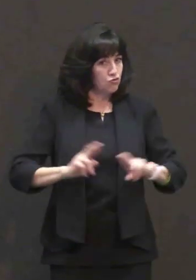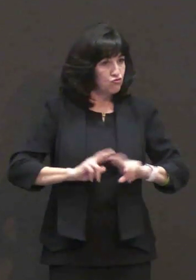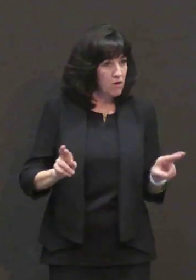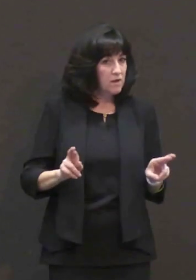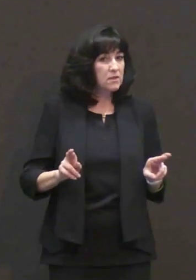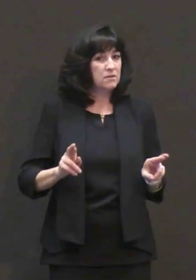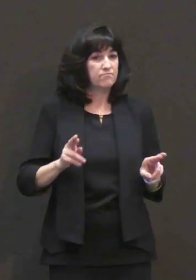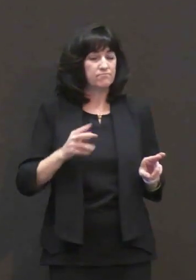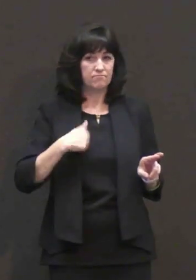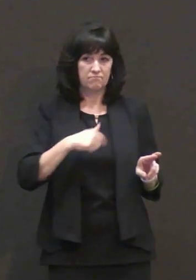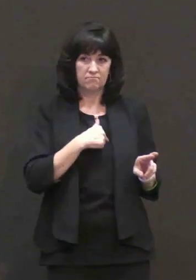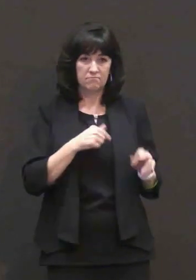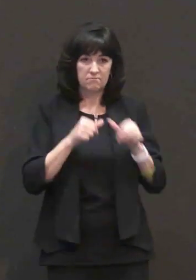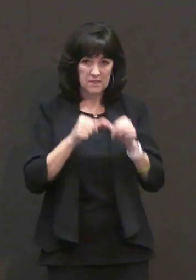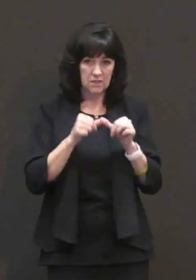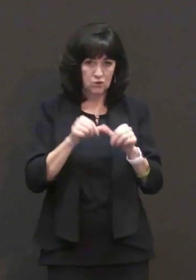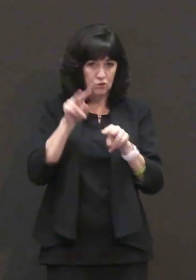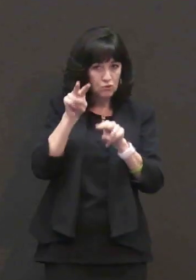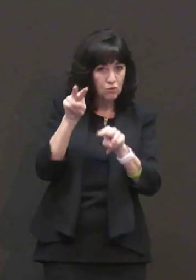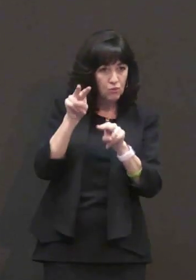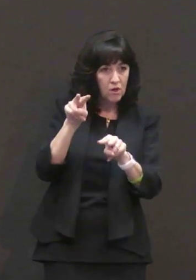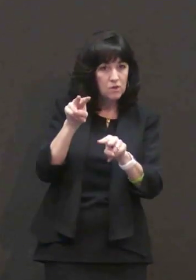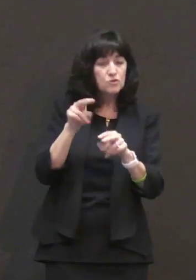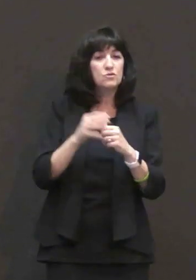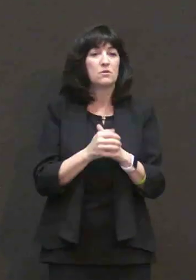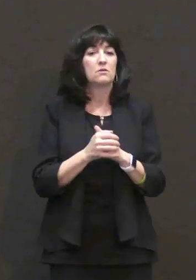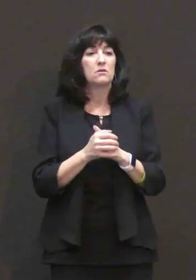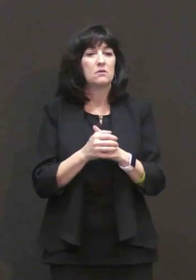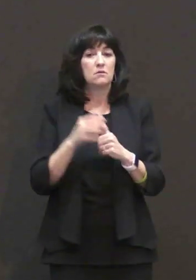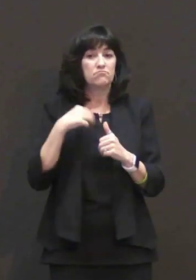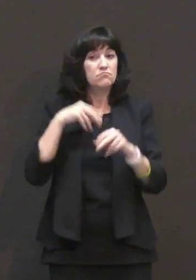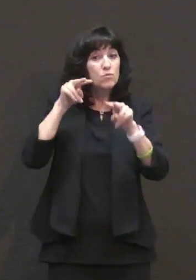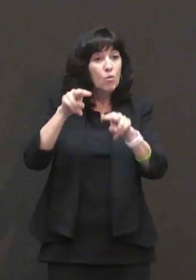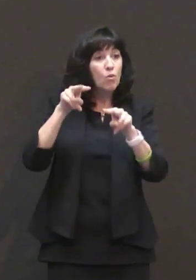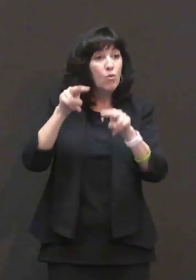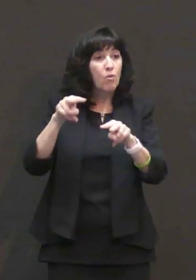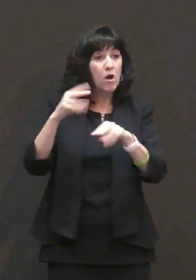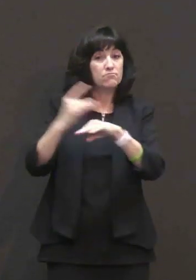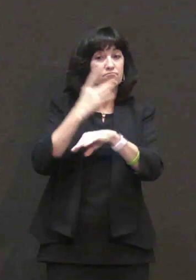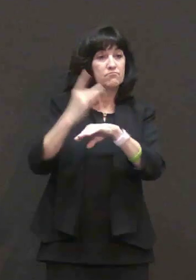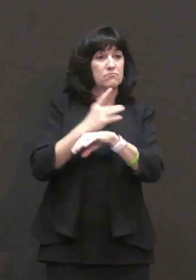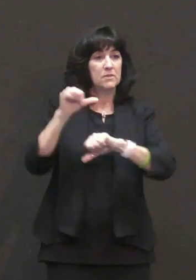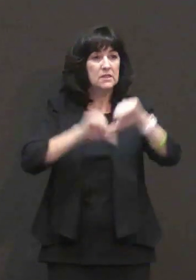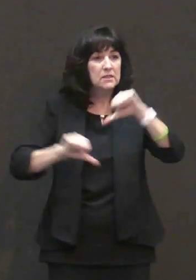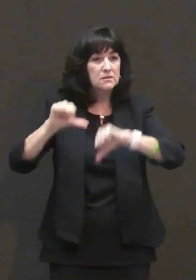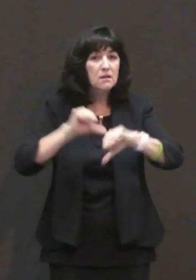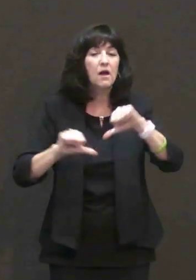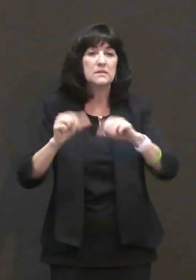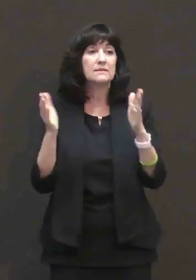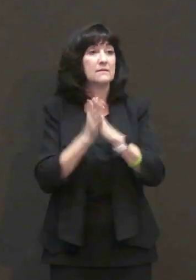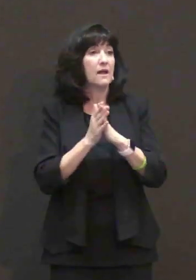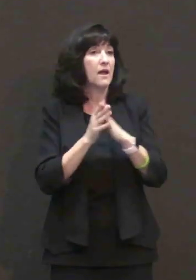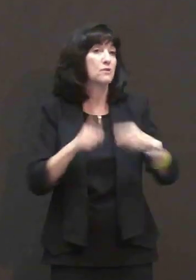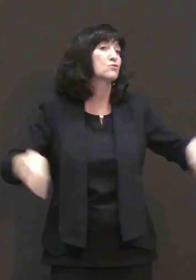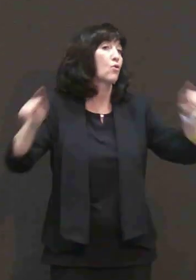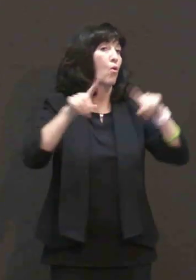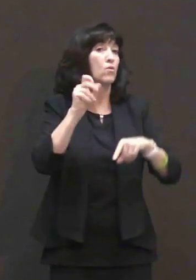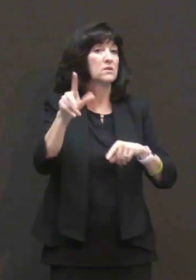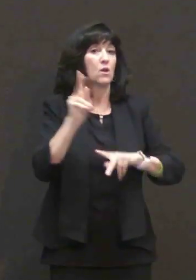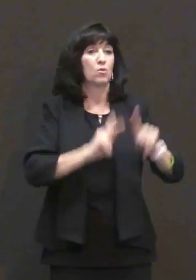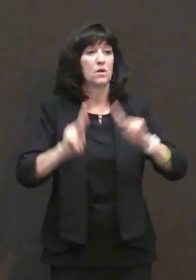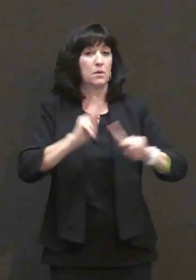be guided by the science, and to ask all Delawareans to pitch in and do their part. So with that, I think we